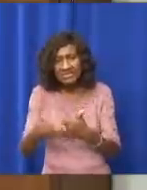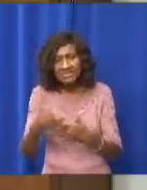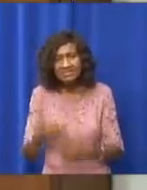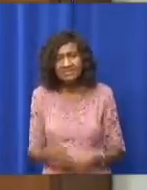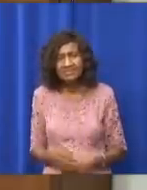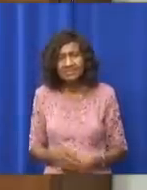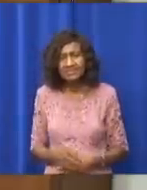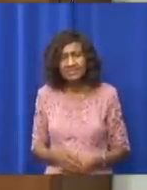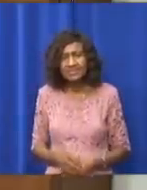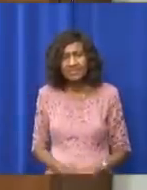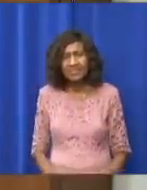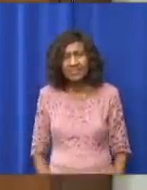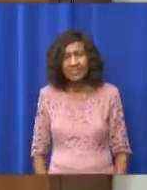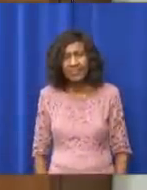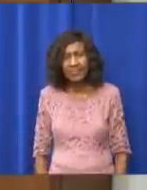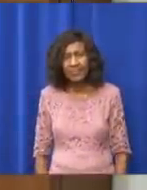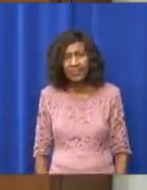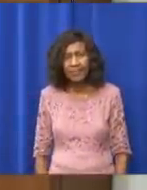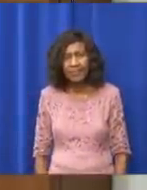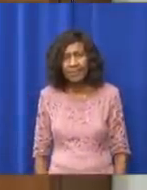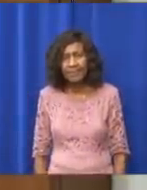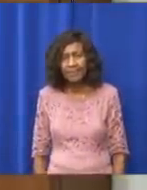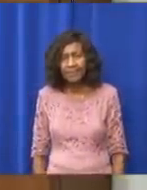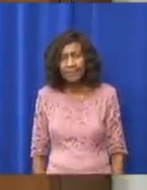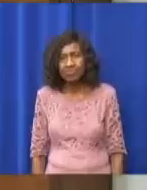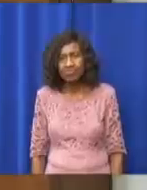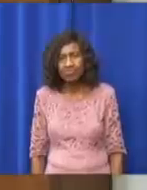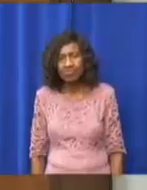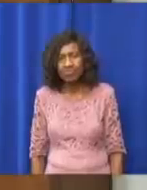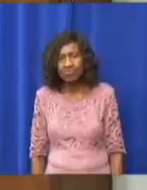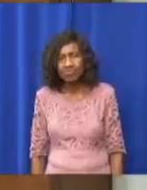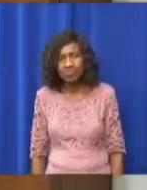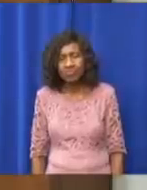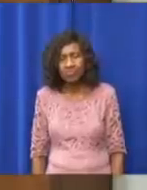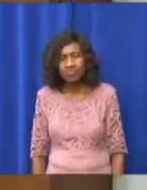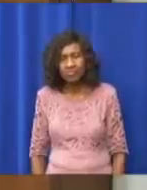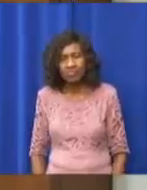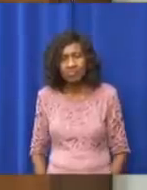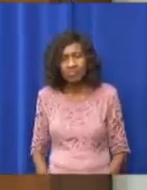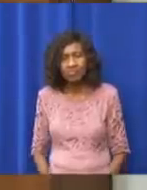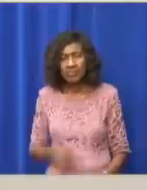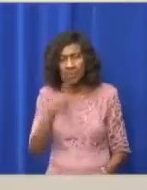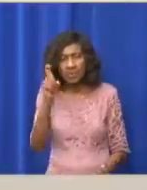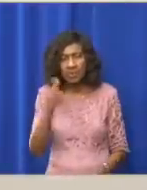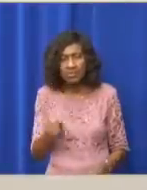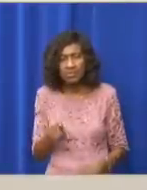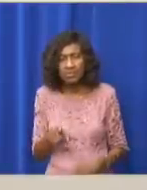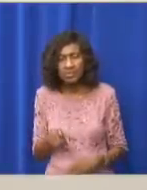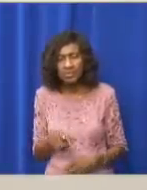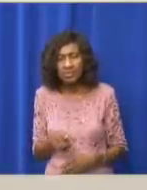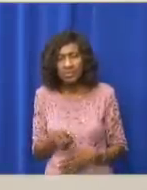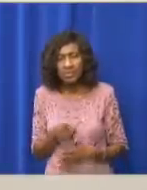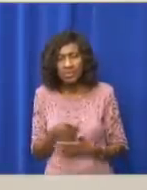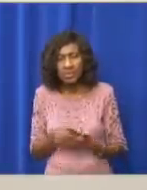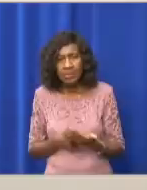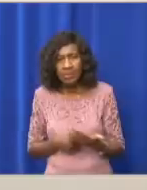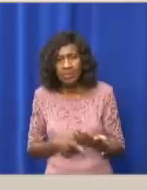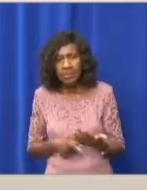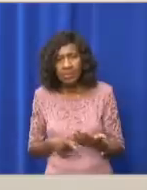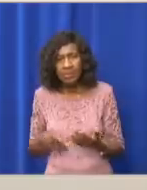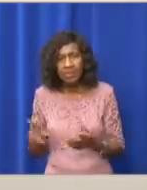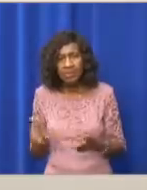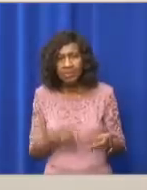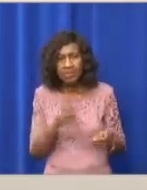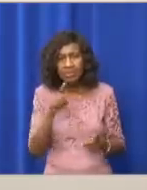Thank you. That helps with the numbers. What is your sort of sense in terms